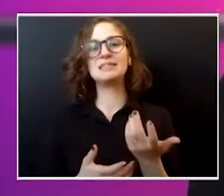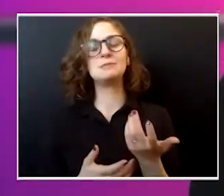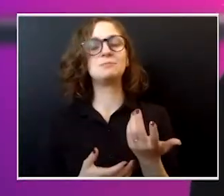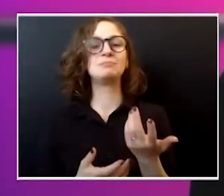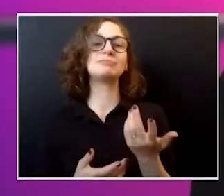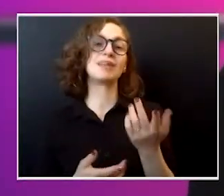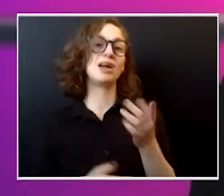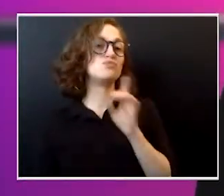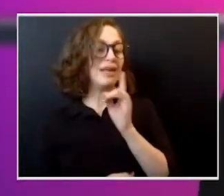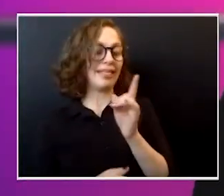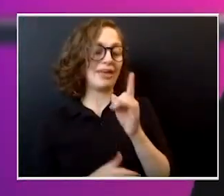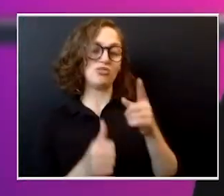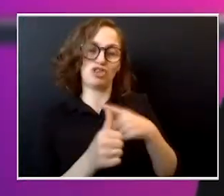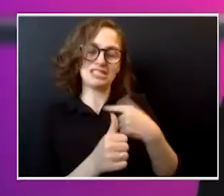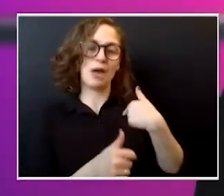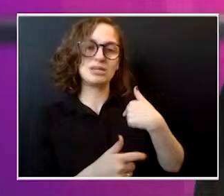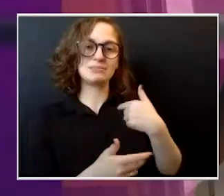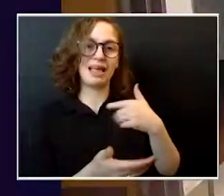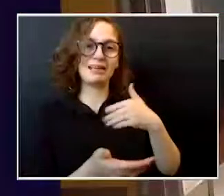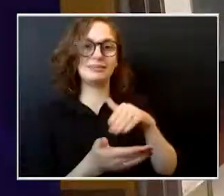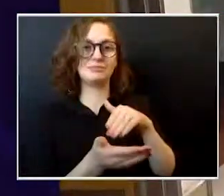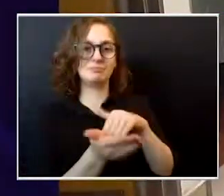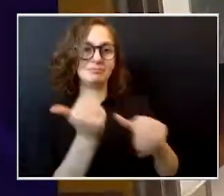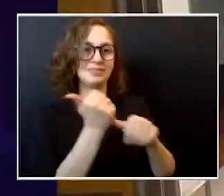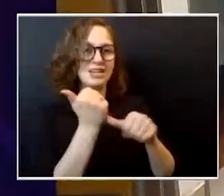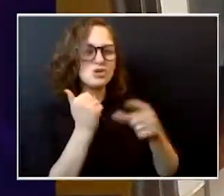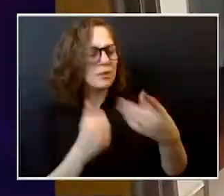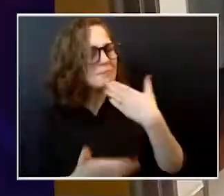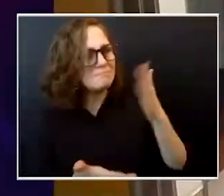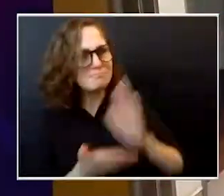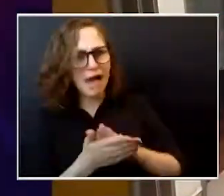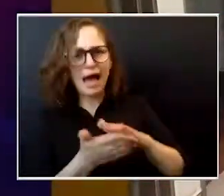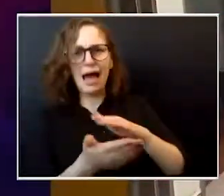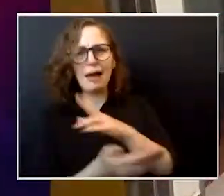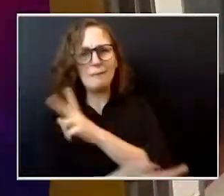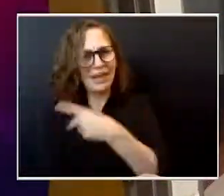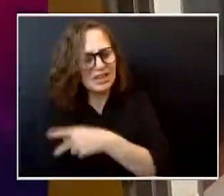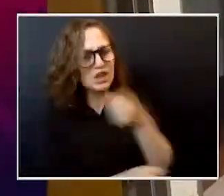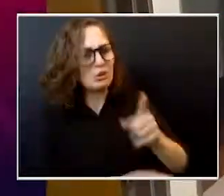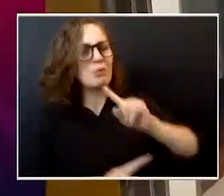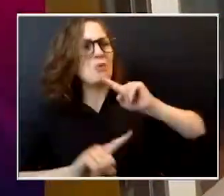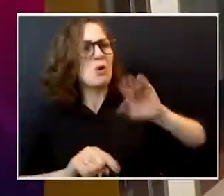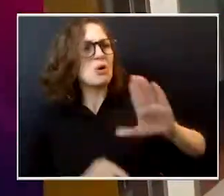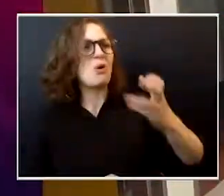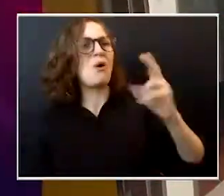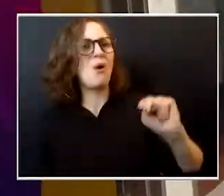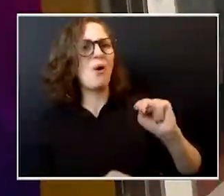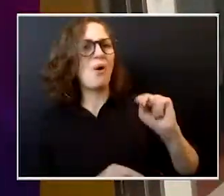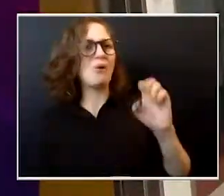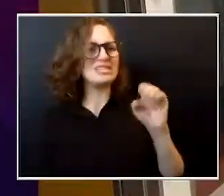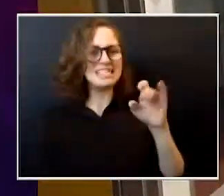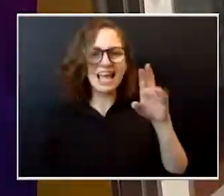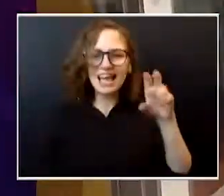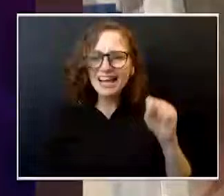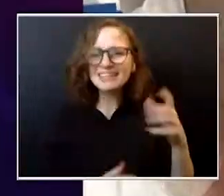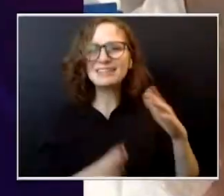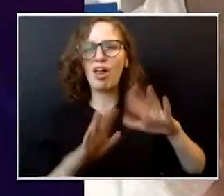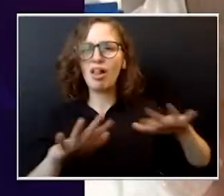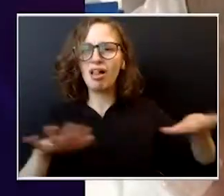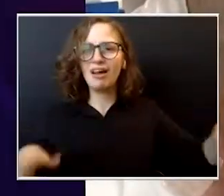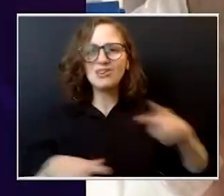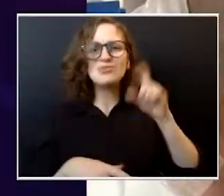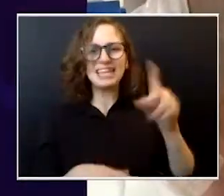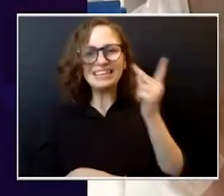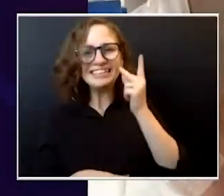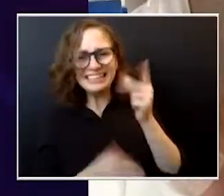patient. You're kind of ordering your own CT scans, and we're just kind of doing this. Like, you need to see a surgeon. And so when we were